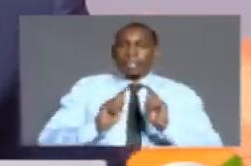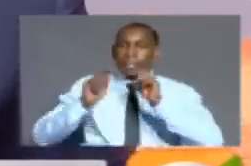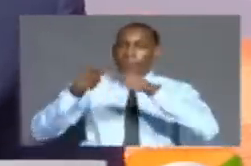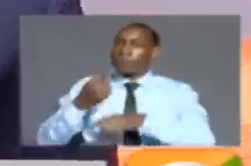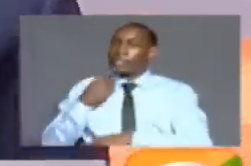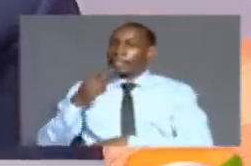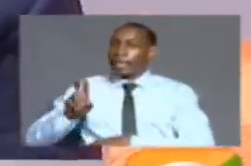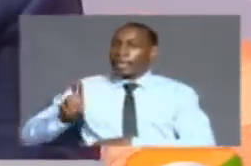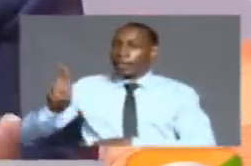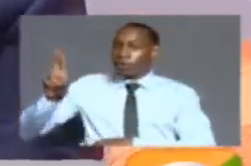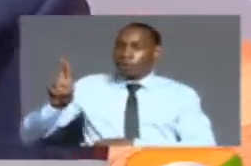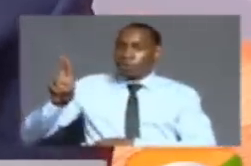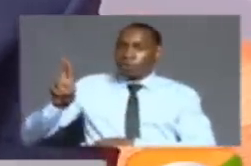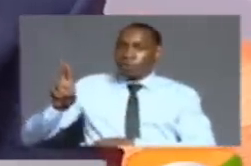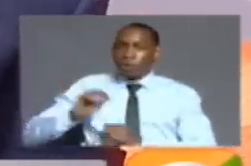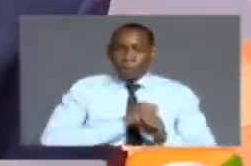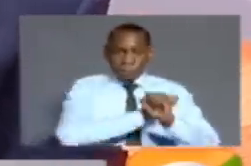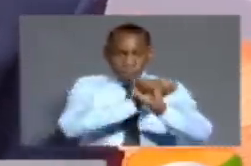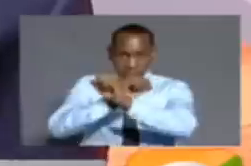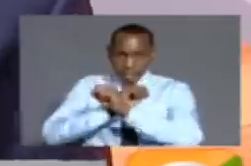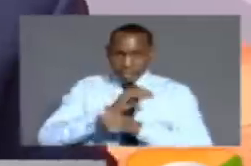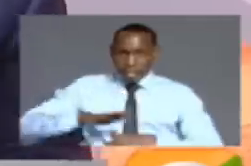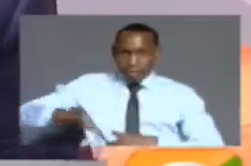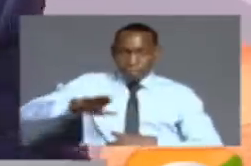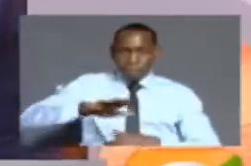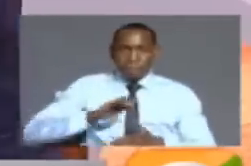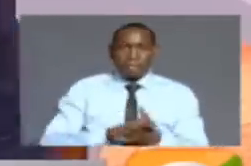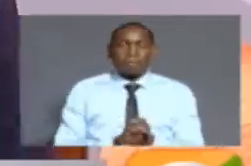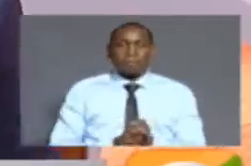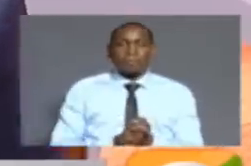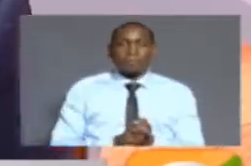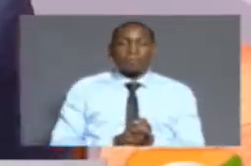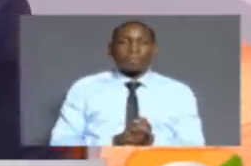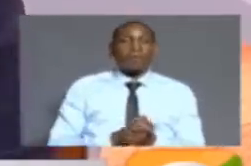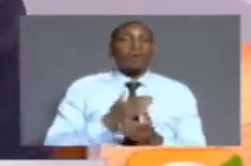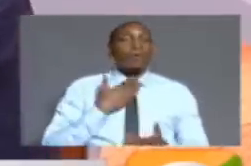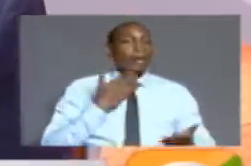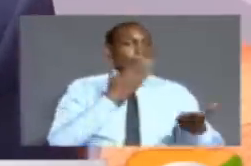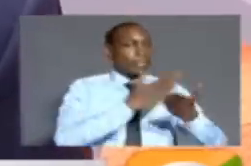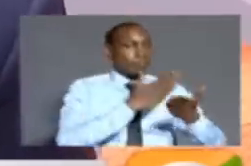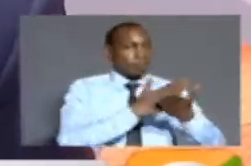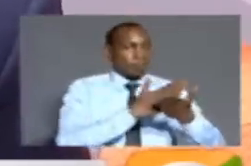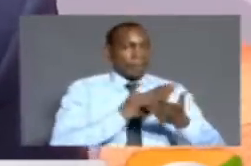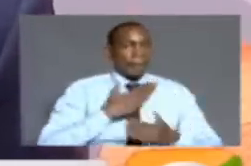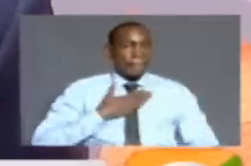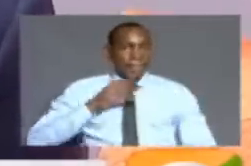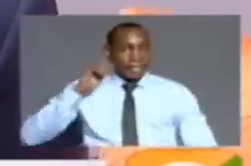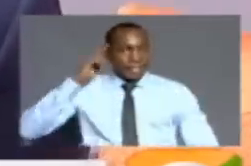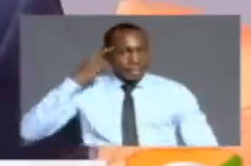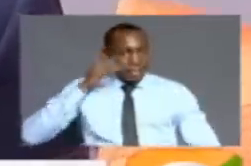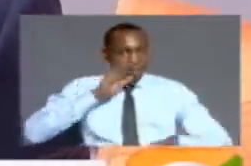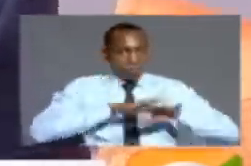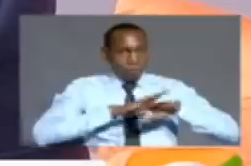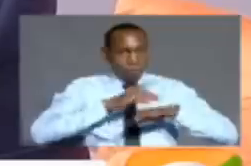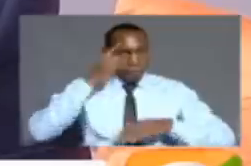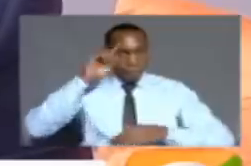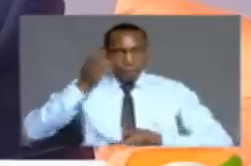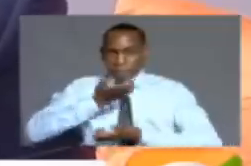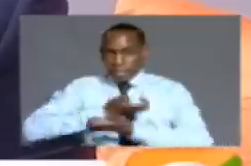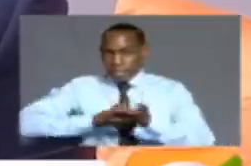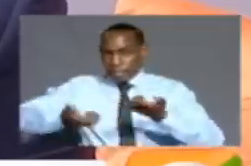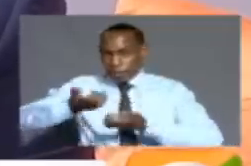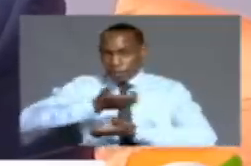Uhuru, let us conserve this environment. That is one of the things that I really wanted. Sure. So I think it is good for the economy,